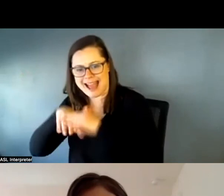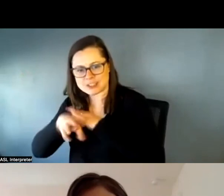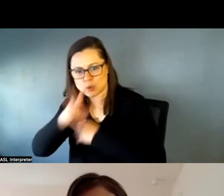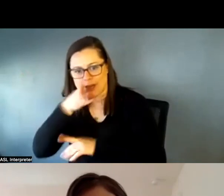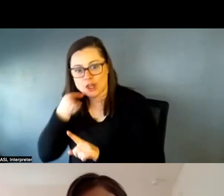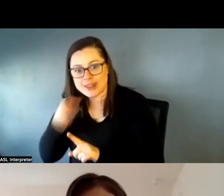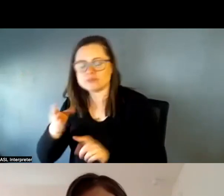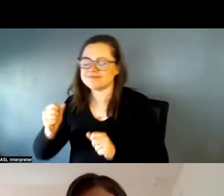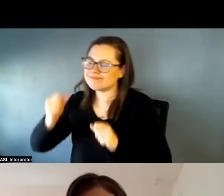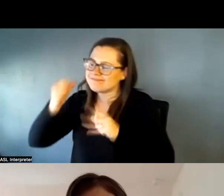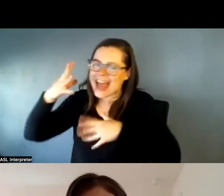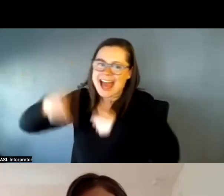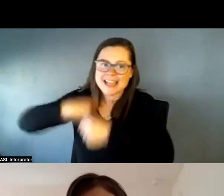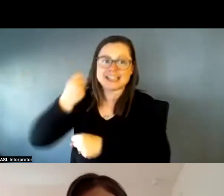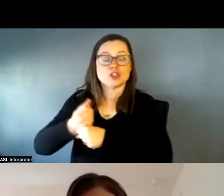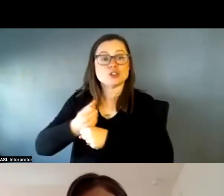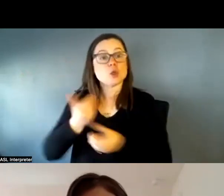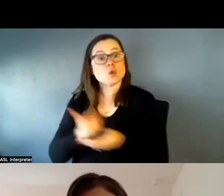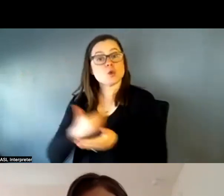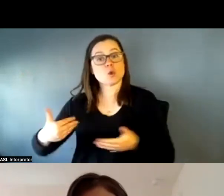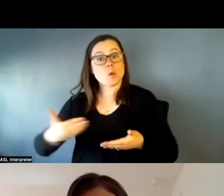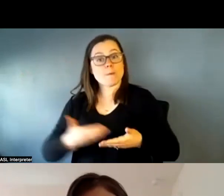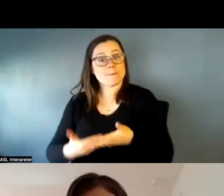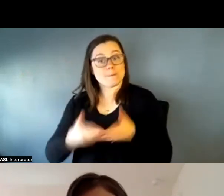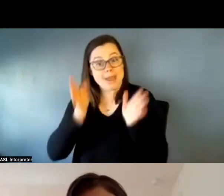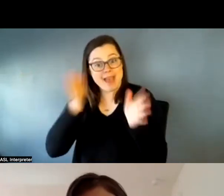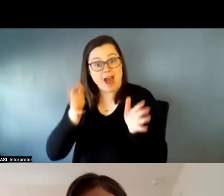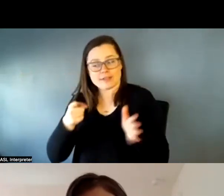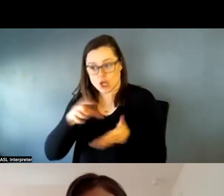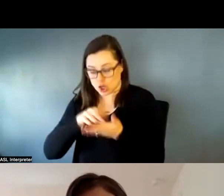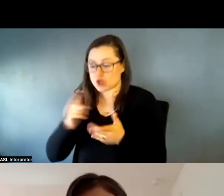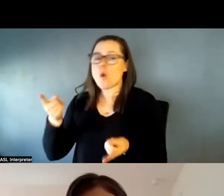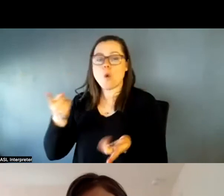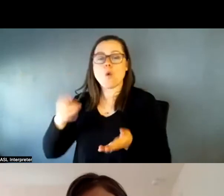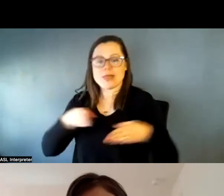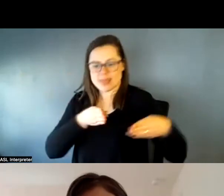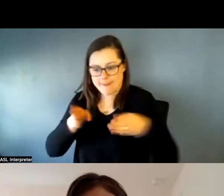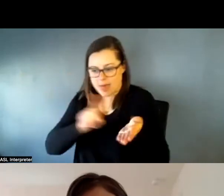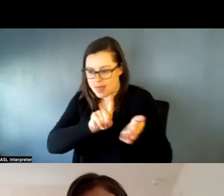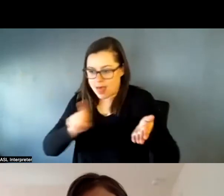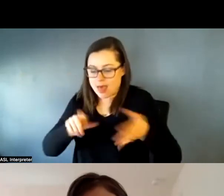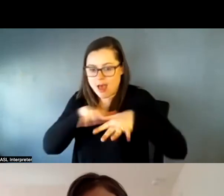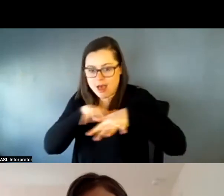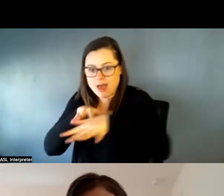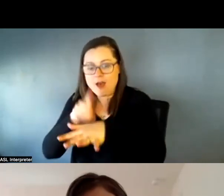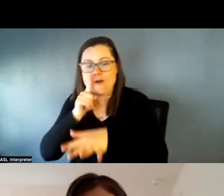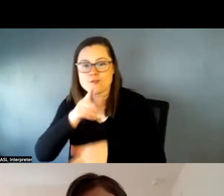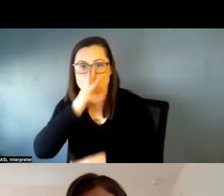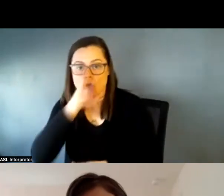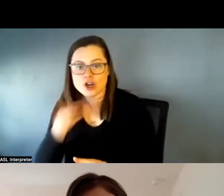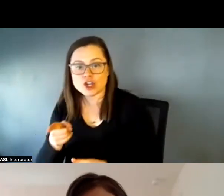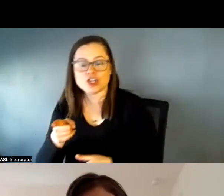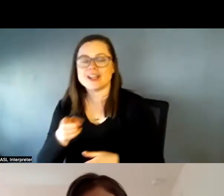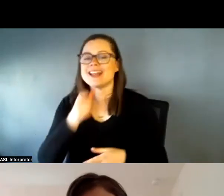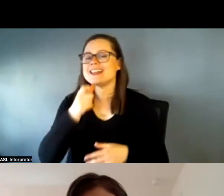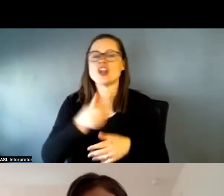new calves have learned this is where you go to drink. And when these elk walk, they don't follow a sidewalk.